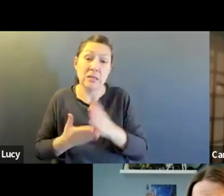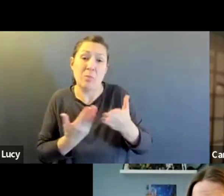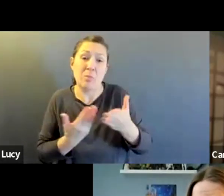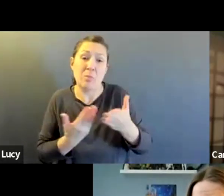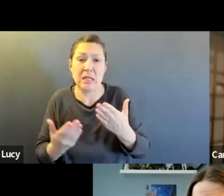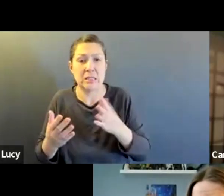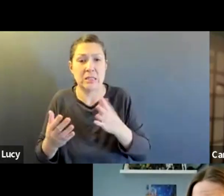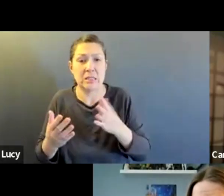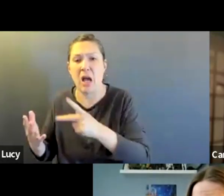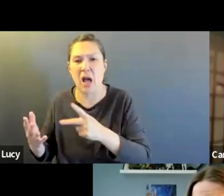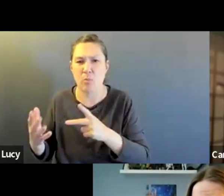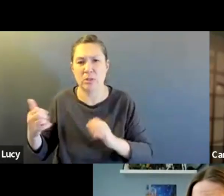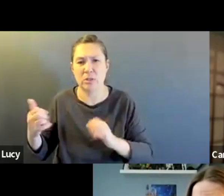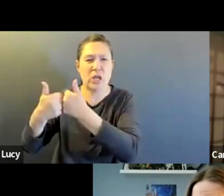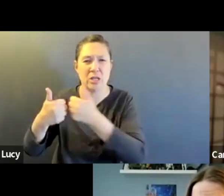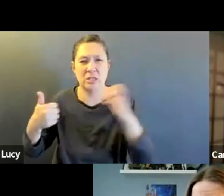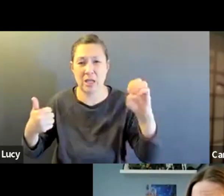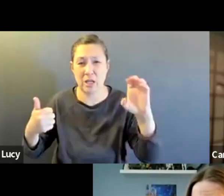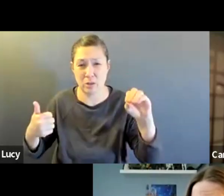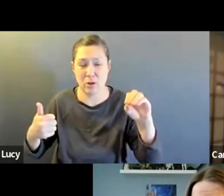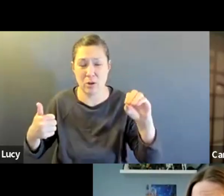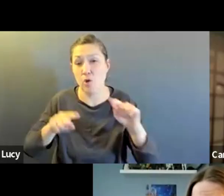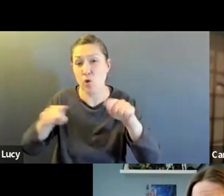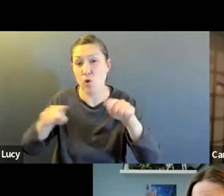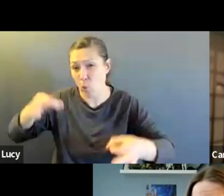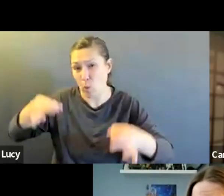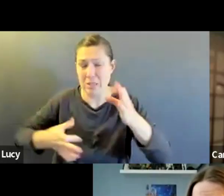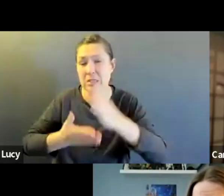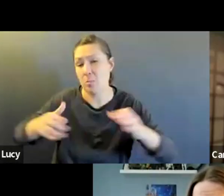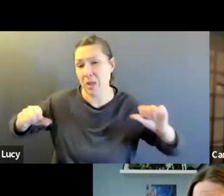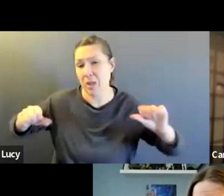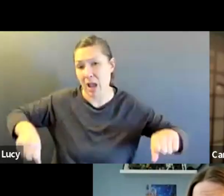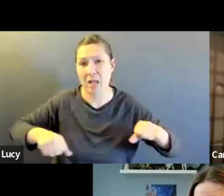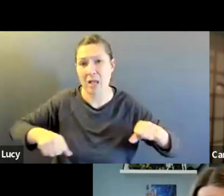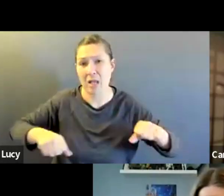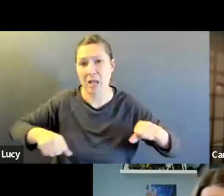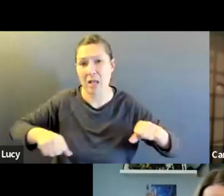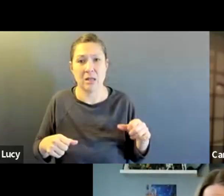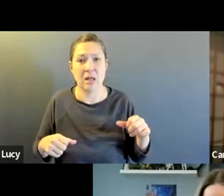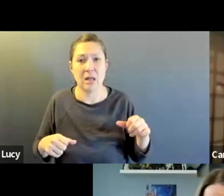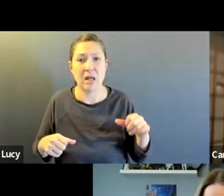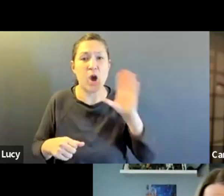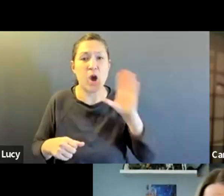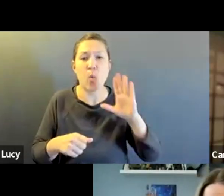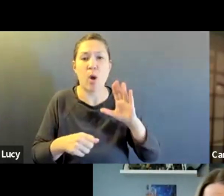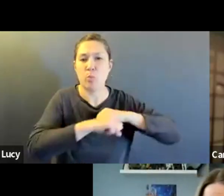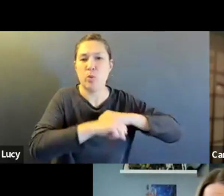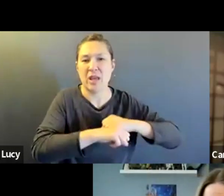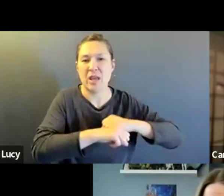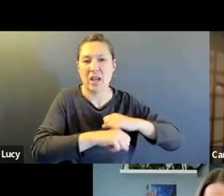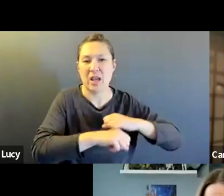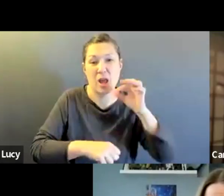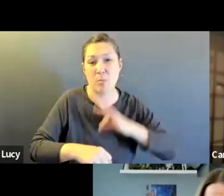challenge these executive orders in court. And that kind of gives some cover to nonprofit arts organizations that cannot